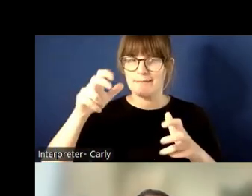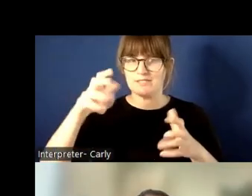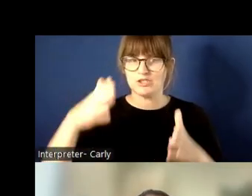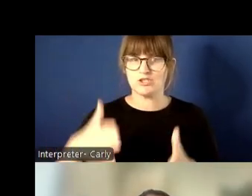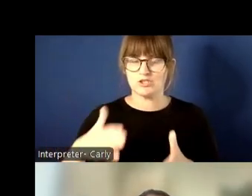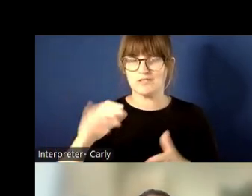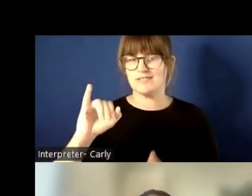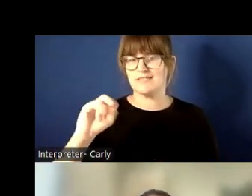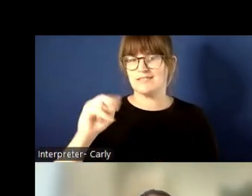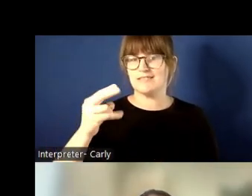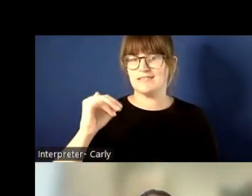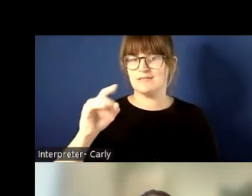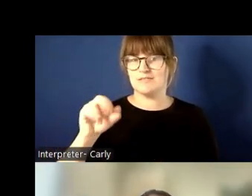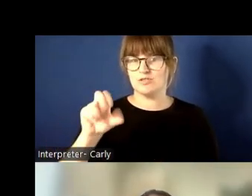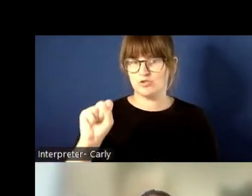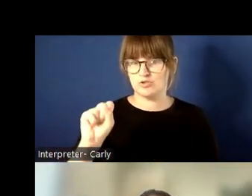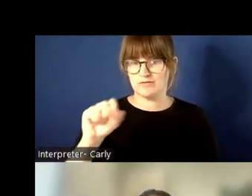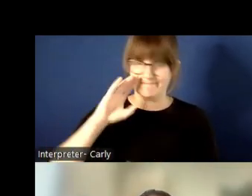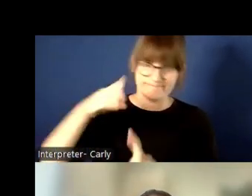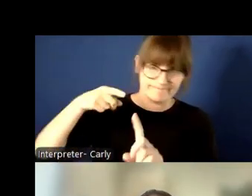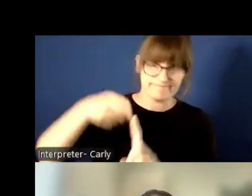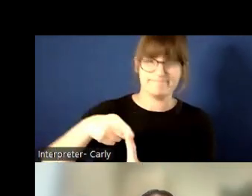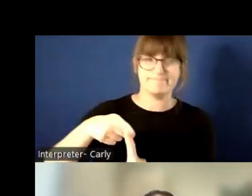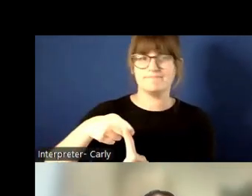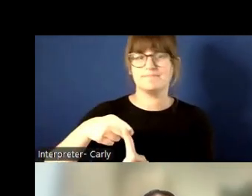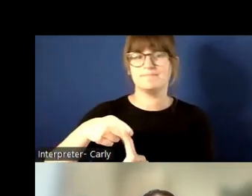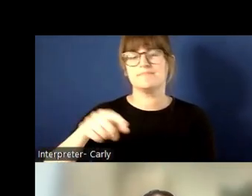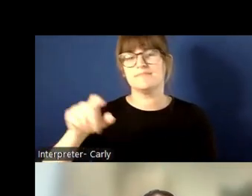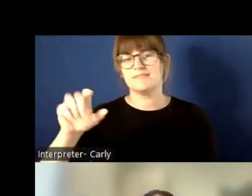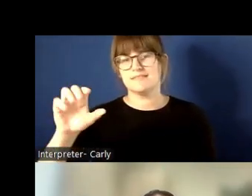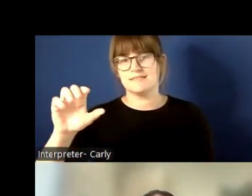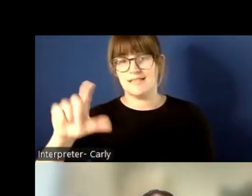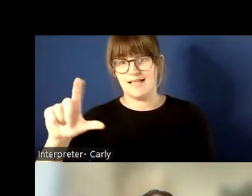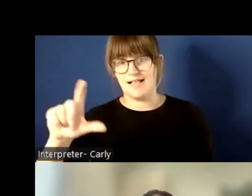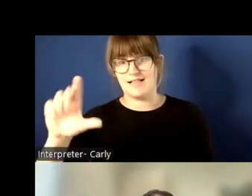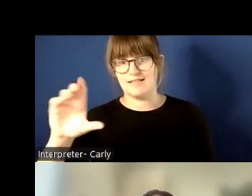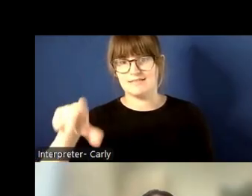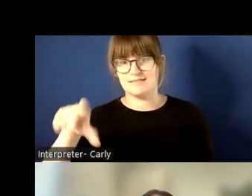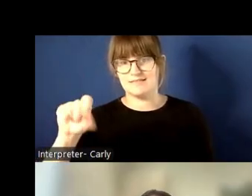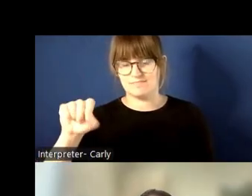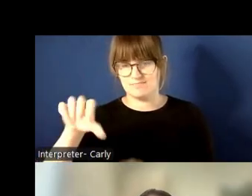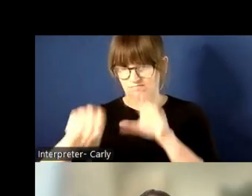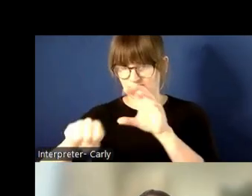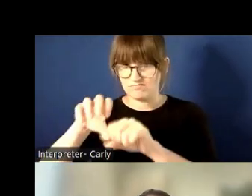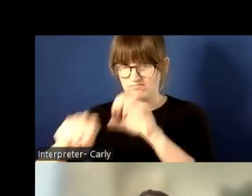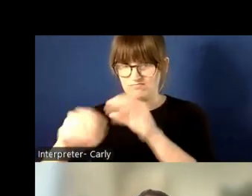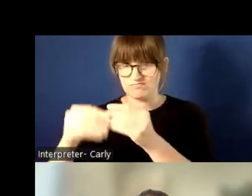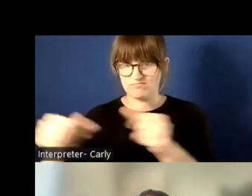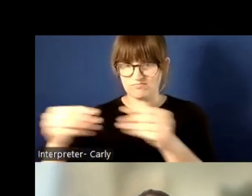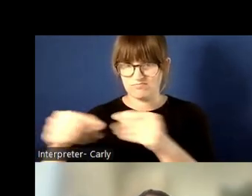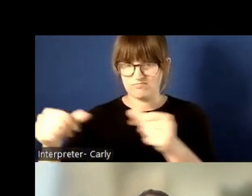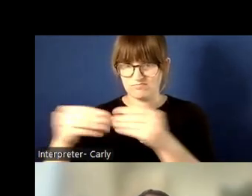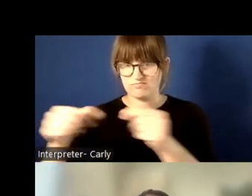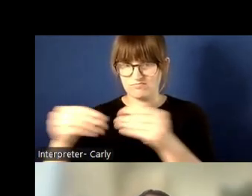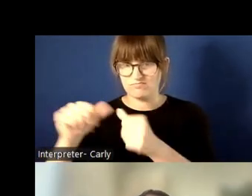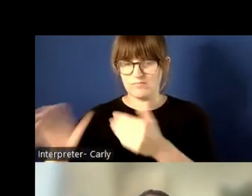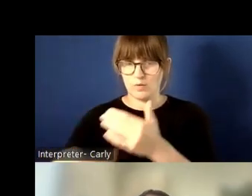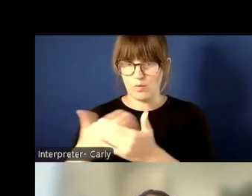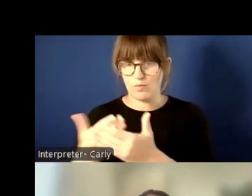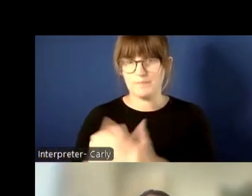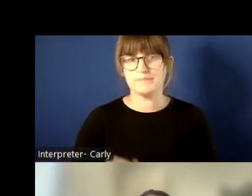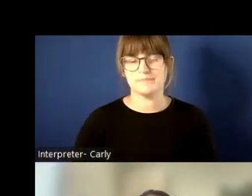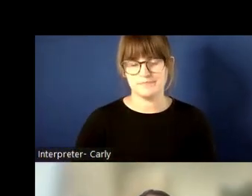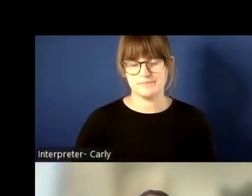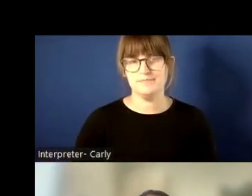T cells. So now your T cells are not going to be shut down and they're going to go back to attacking the tumor cell and getting rid of the tumor cells. So